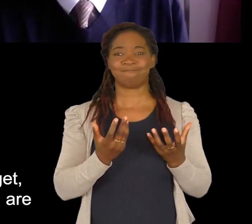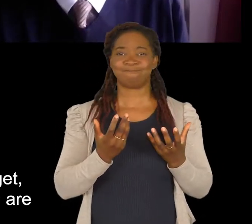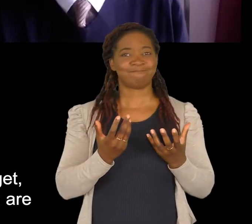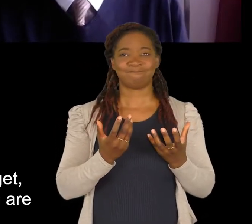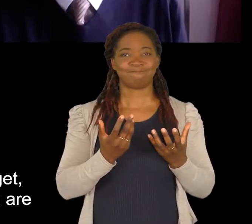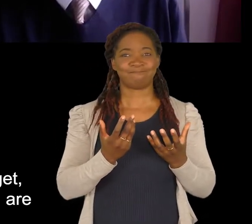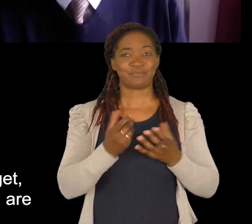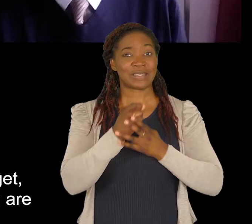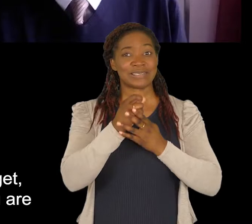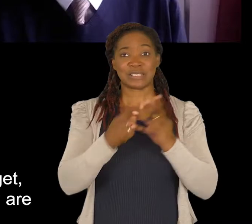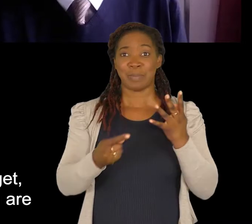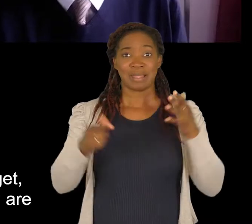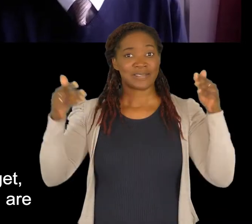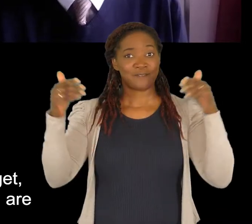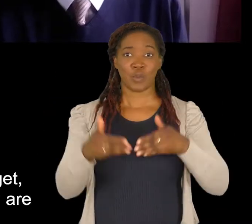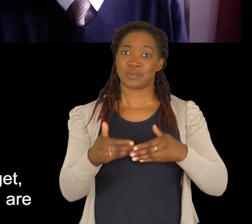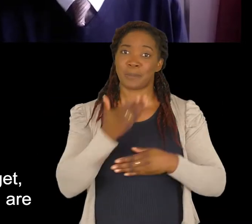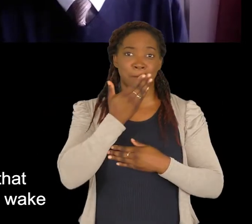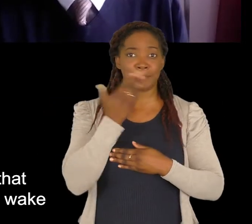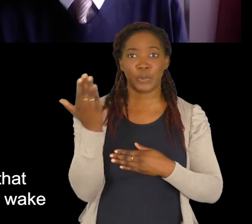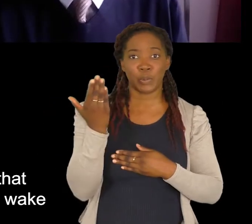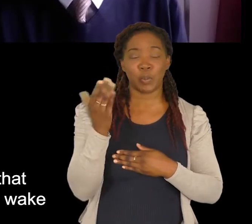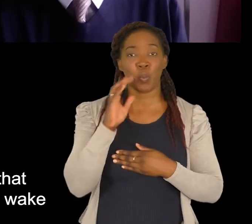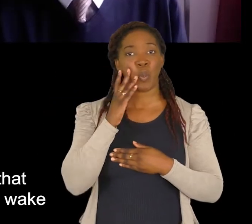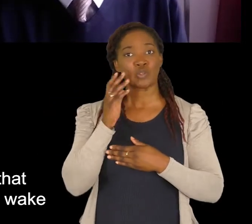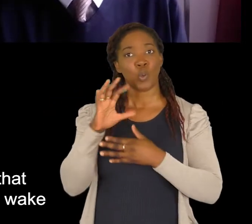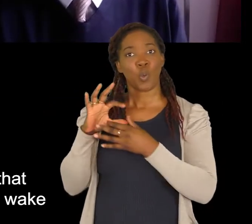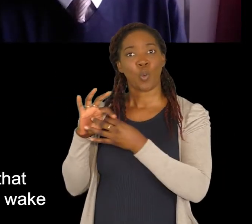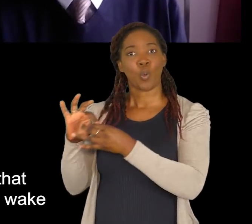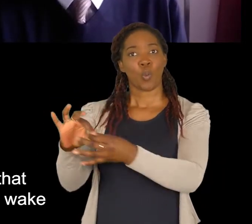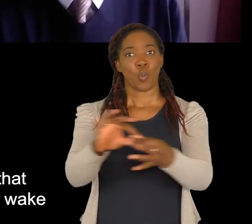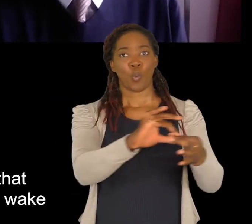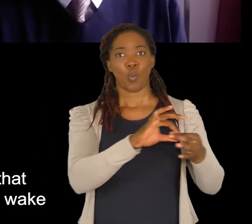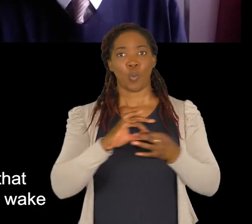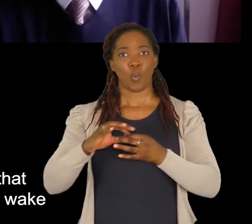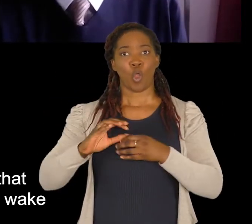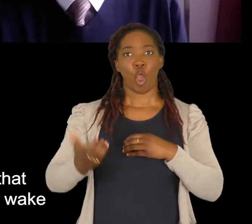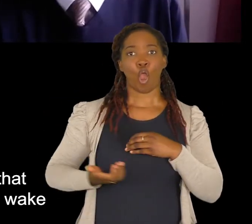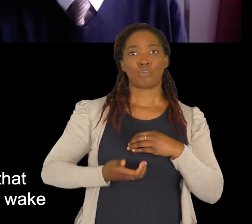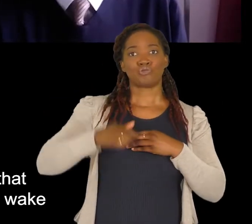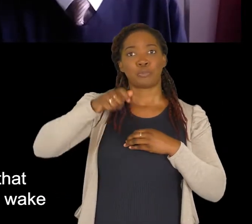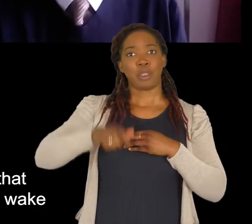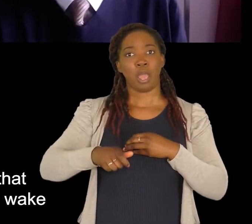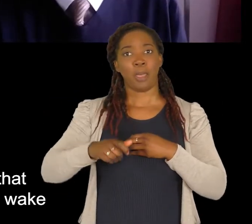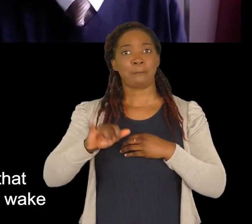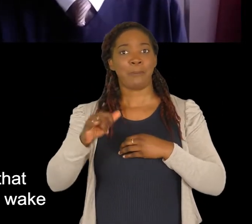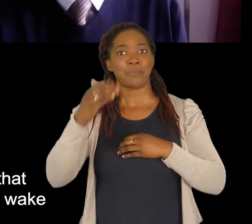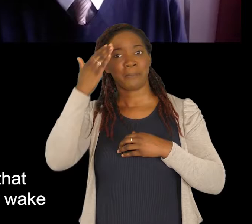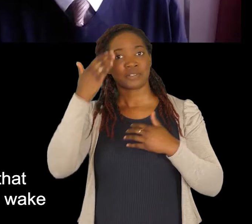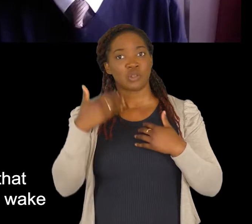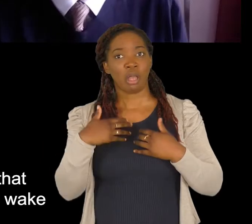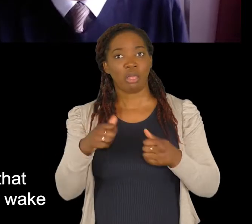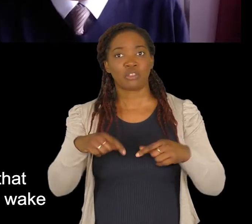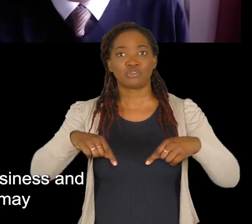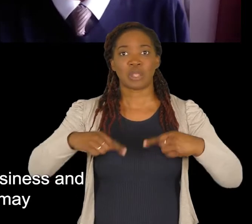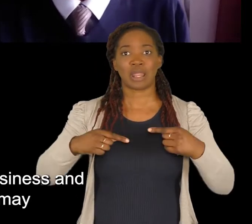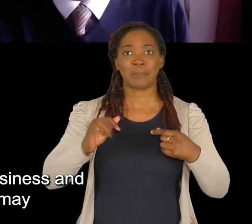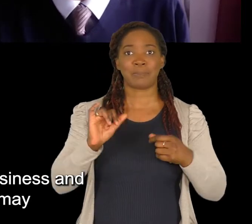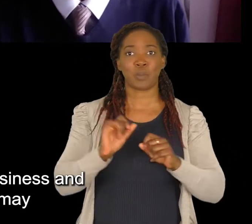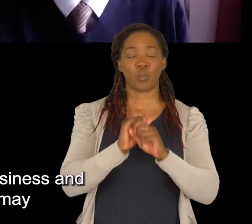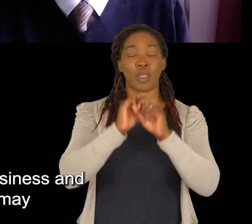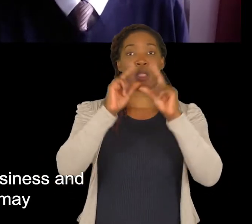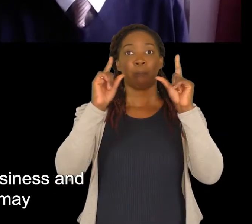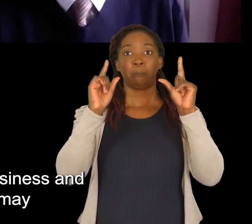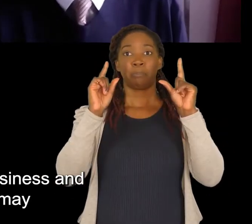not disability focused. When you're dealing with people that are entrepreneurs that may have mental health challenges, they may wake up